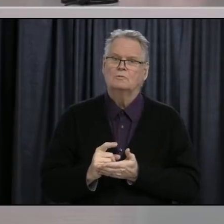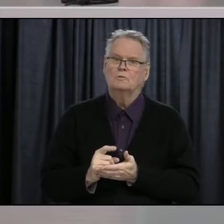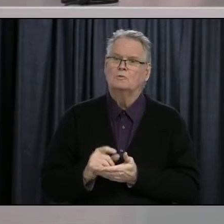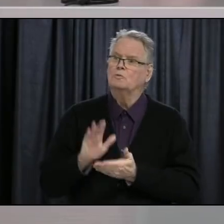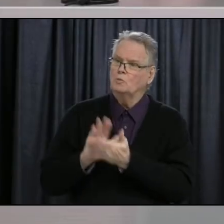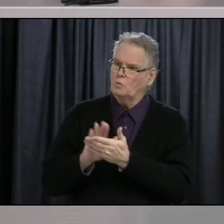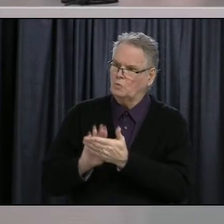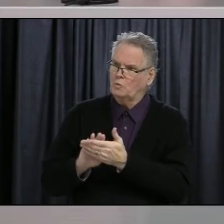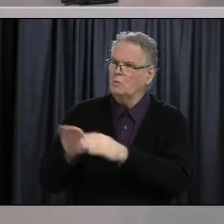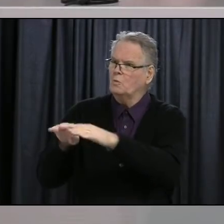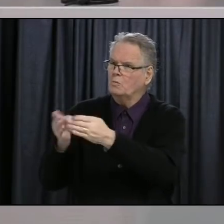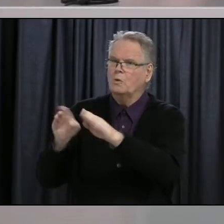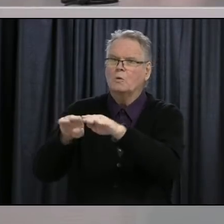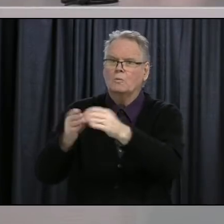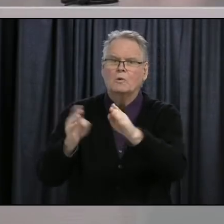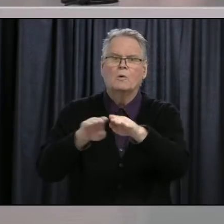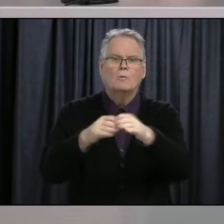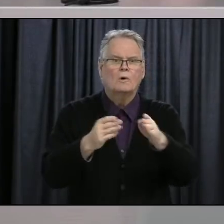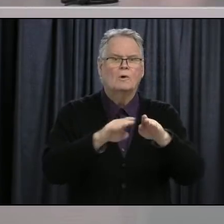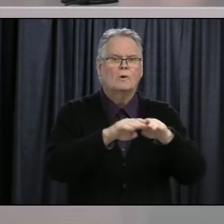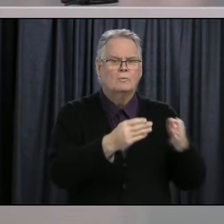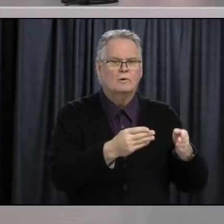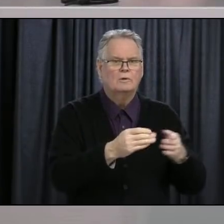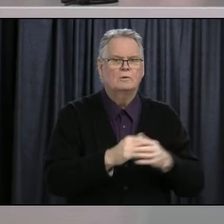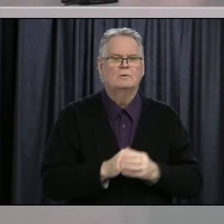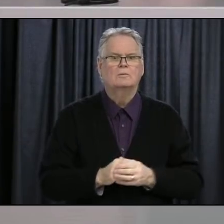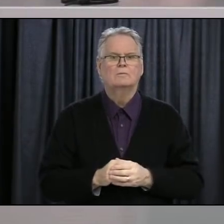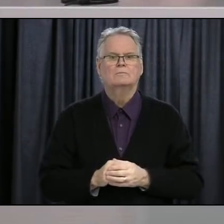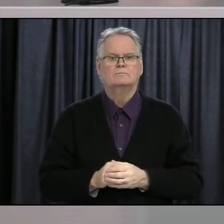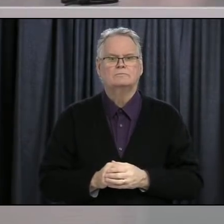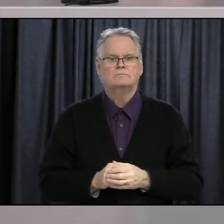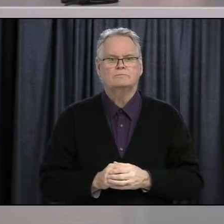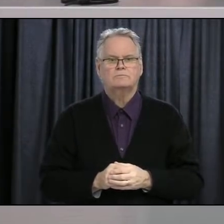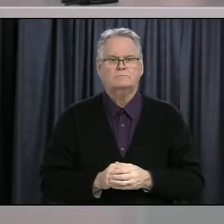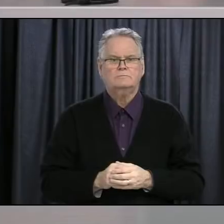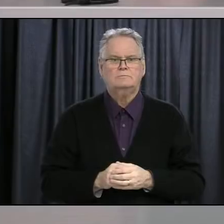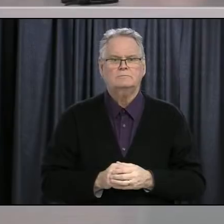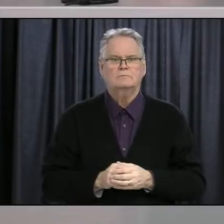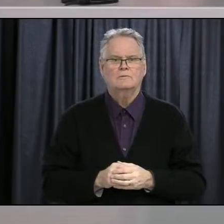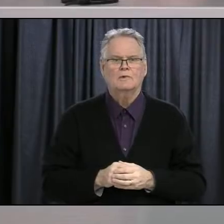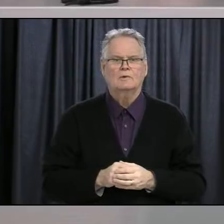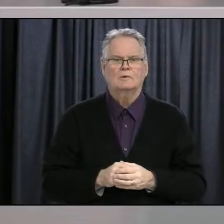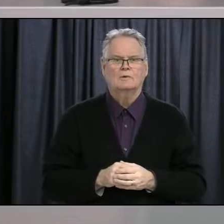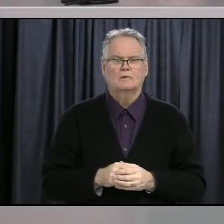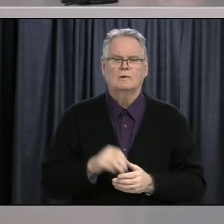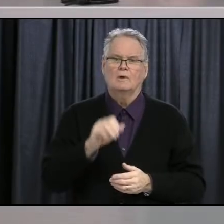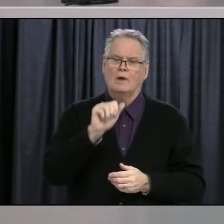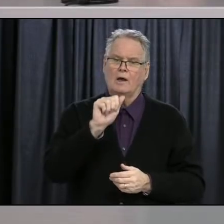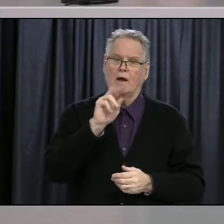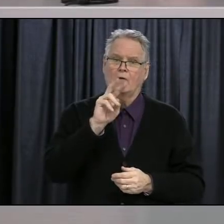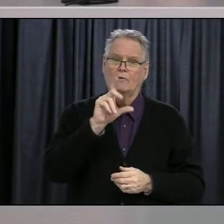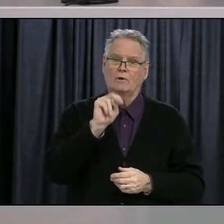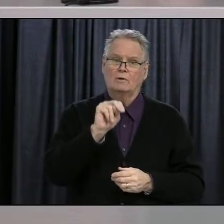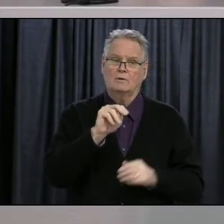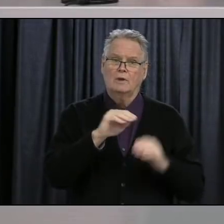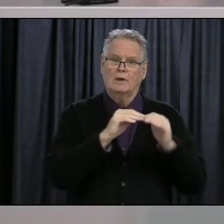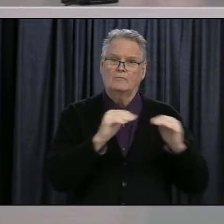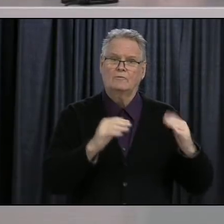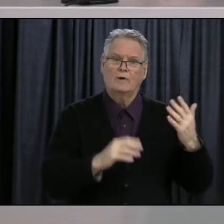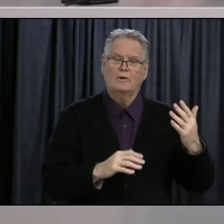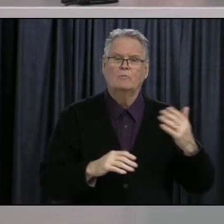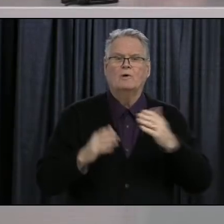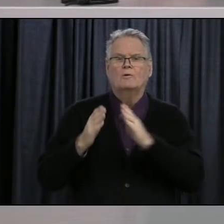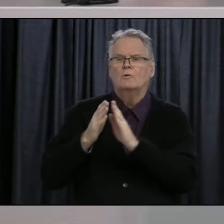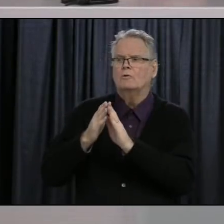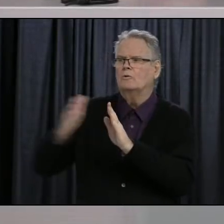Wednesday, potentially. For the Avalon and Alert Level 5, student assistants are being asked to go back in for students